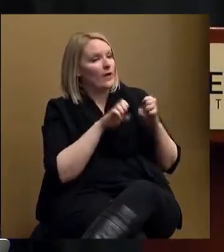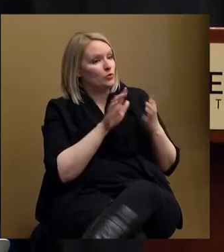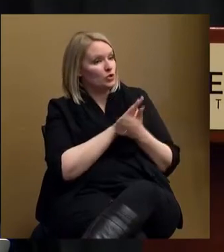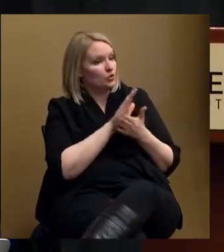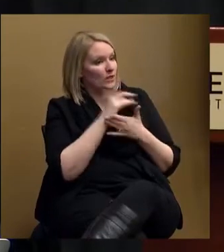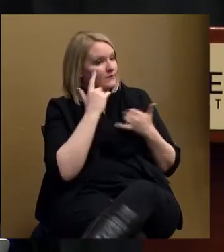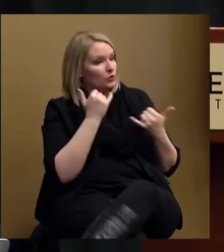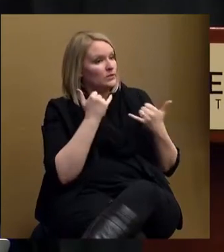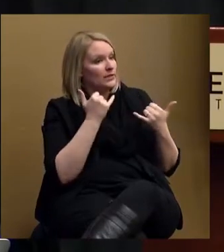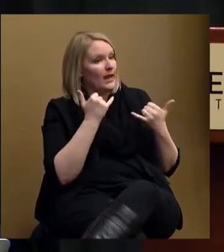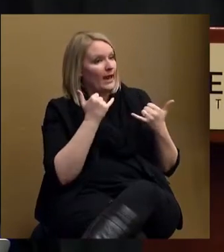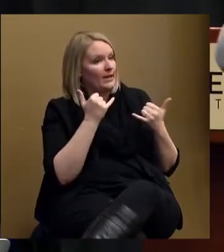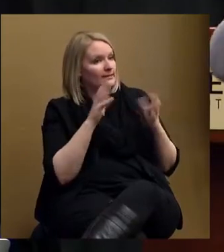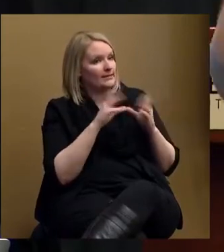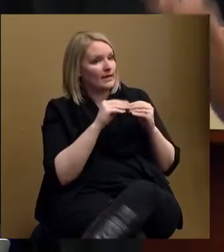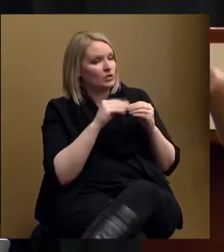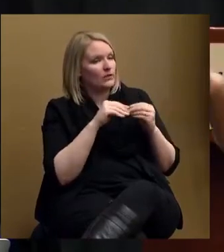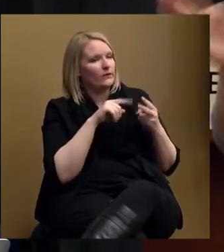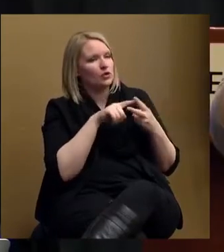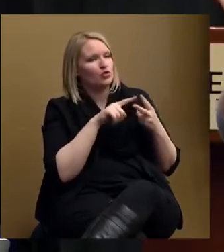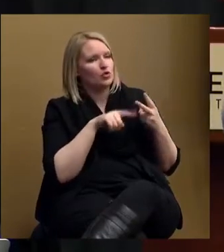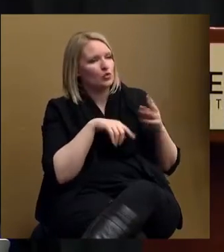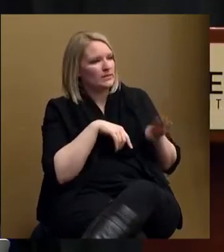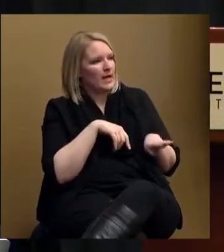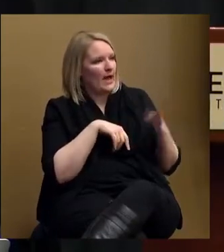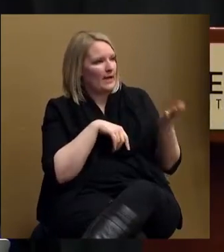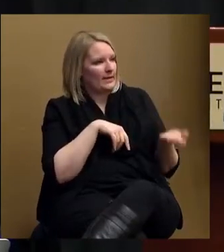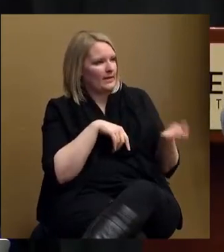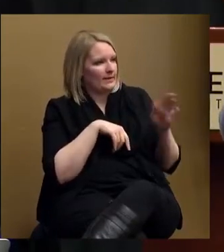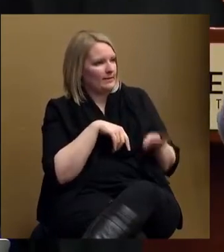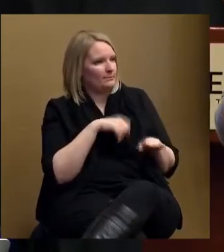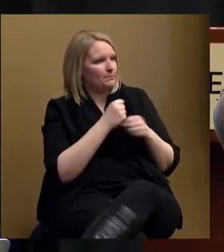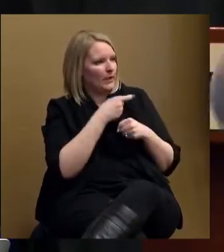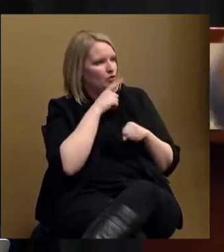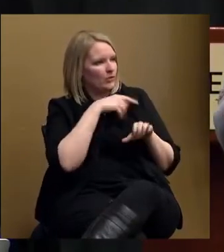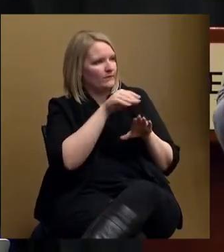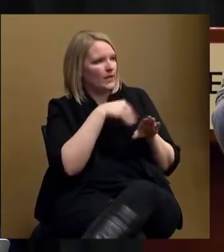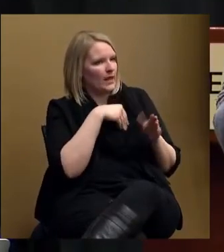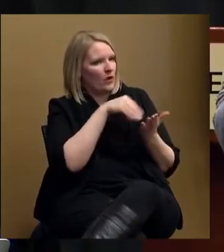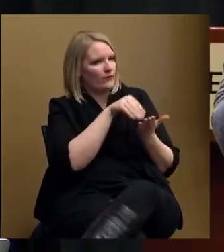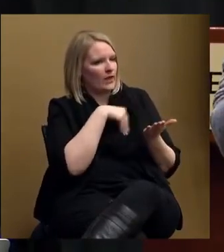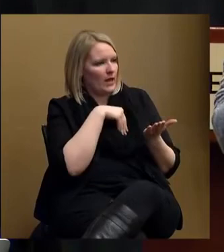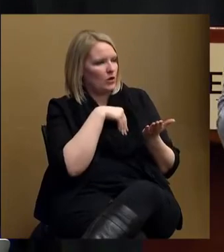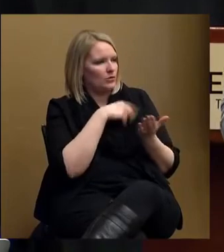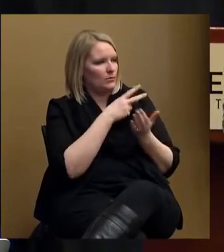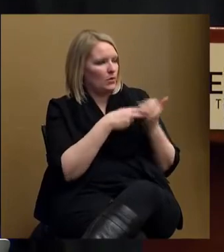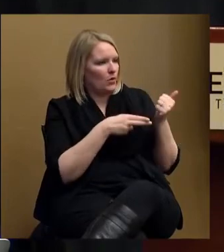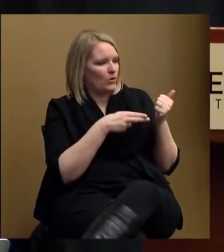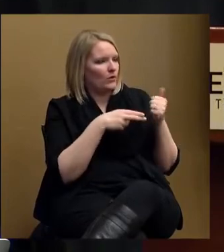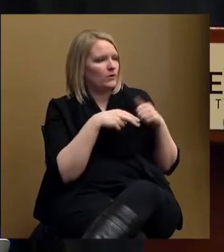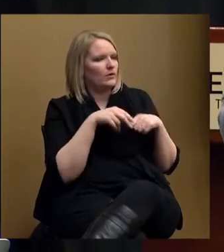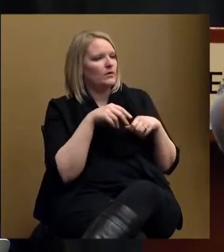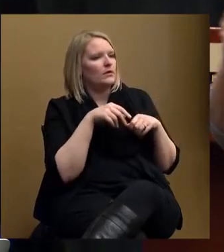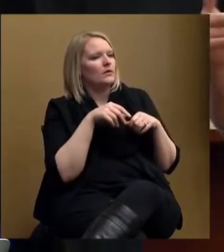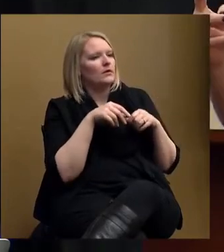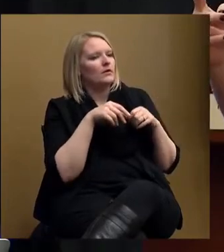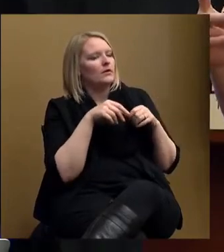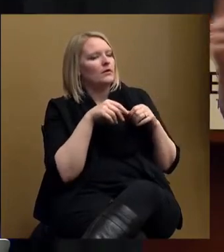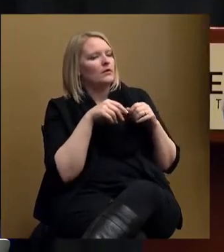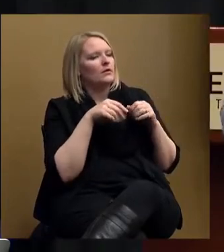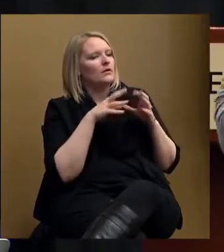for today's session are 2-sided. So don't forget to fill out the second side.